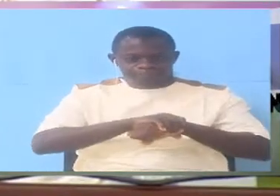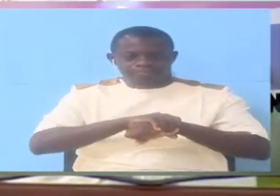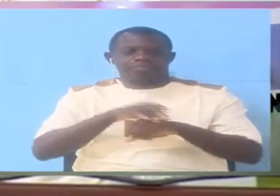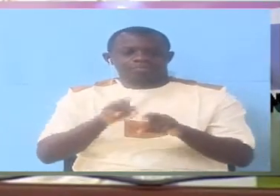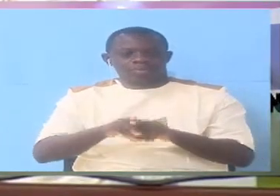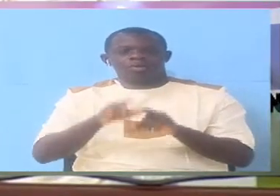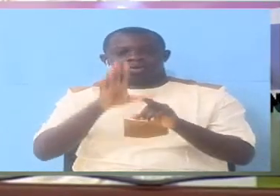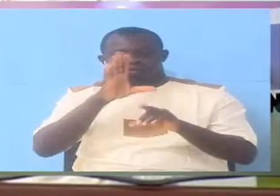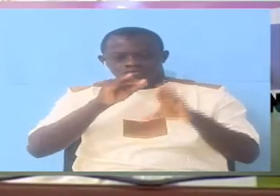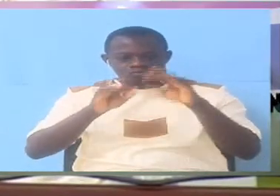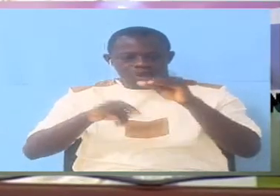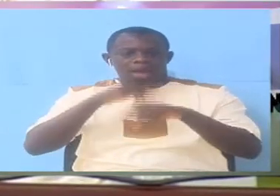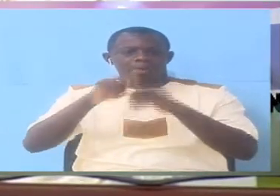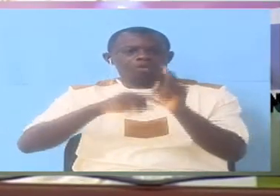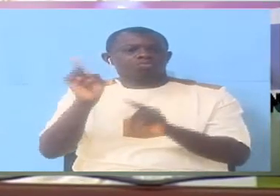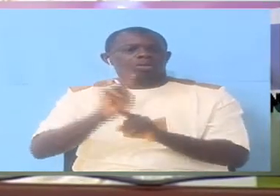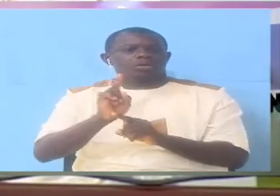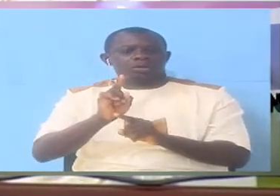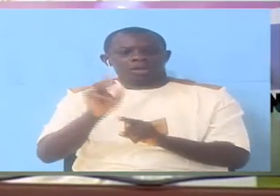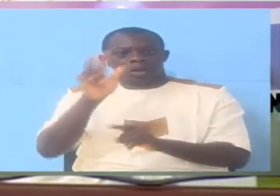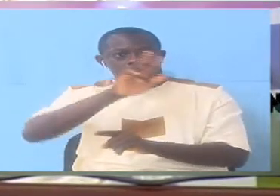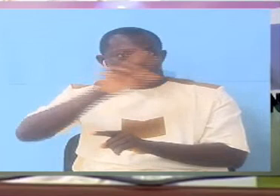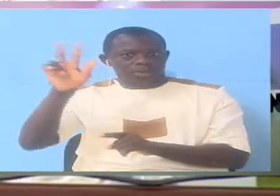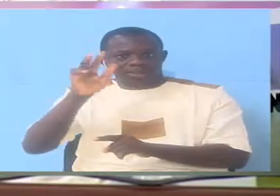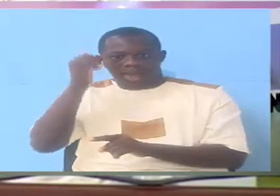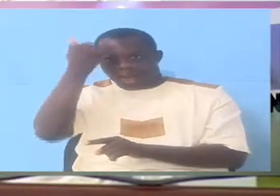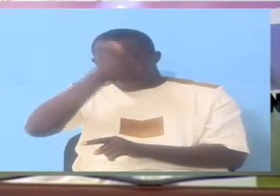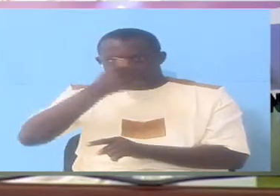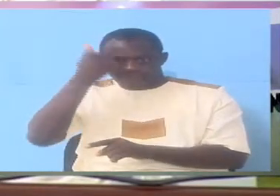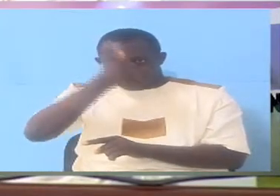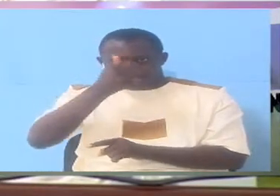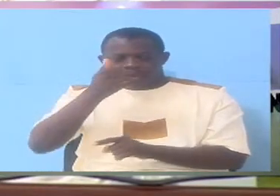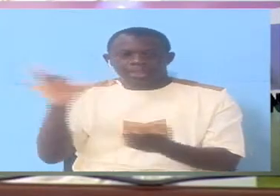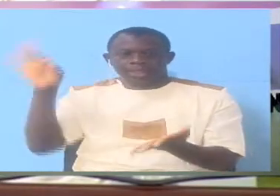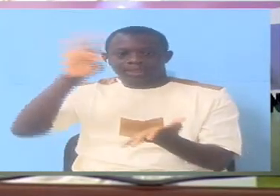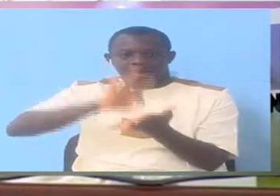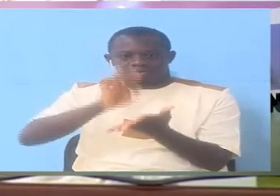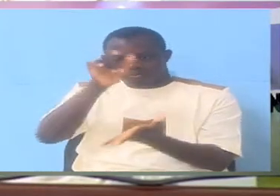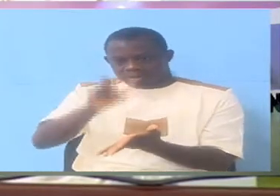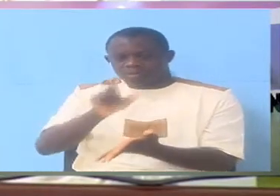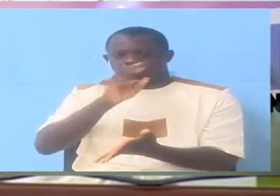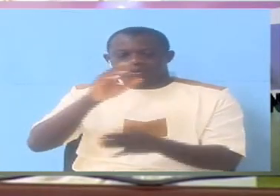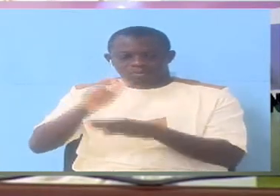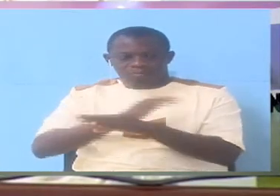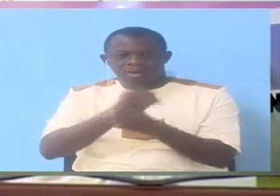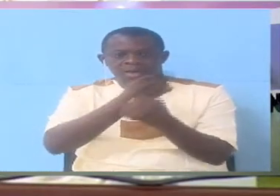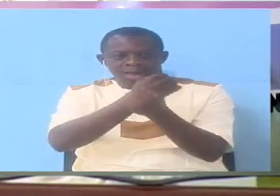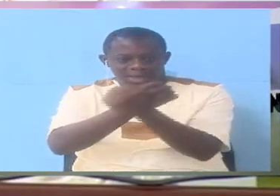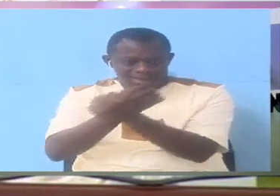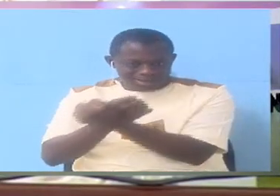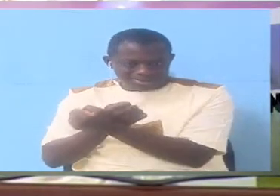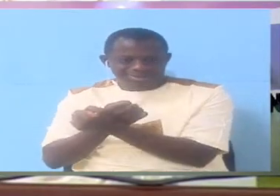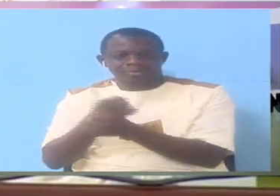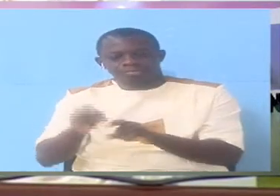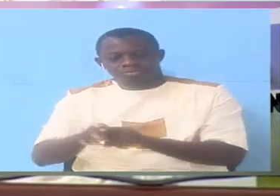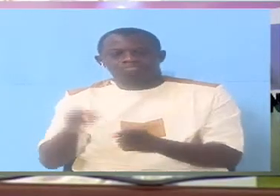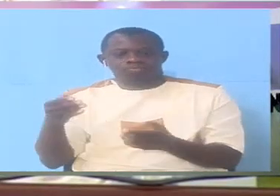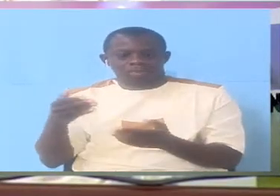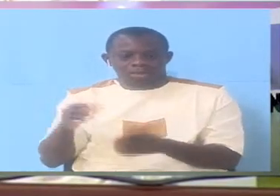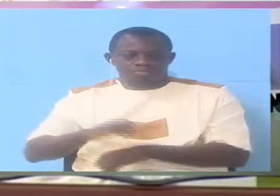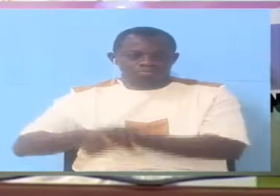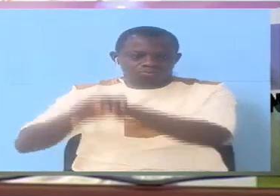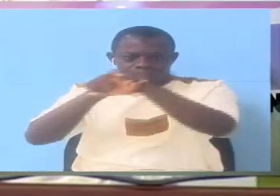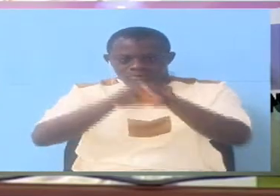West African migrants who were arrested from Bara and brought to the naval headquarters on